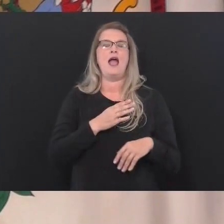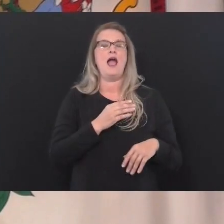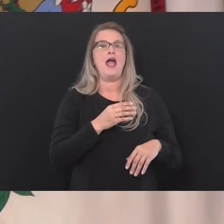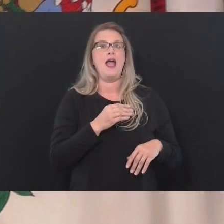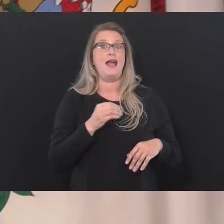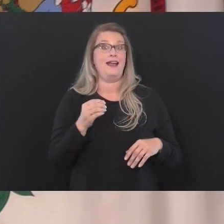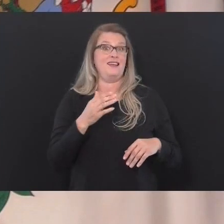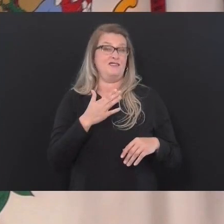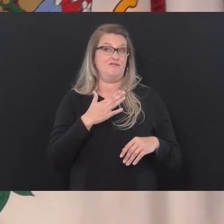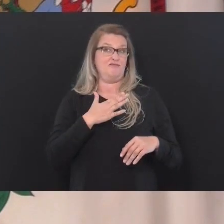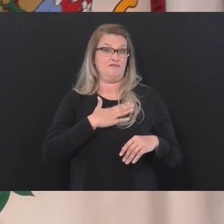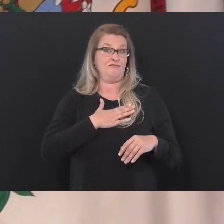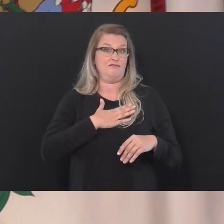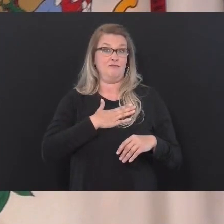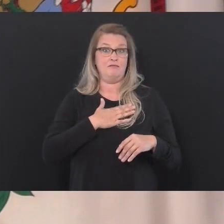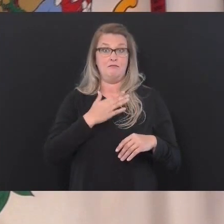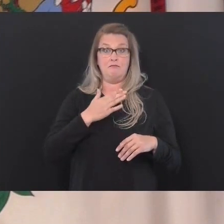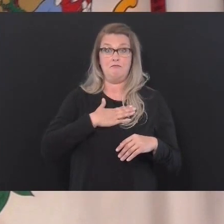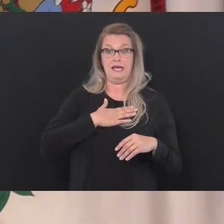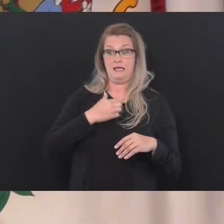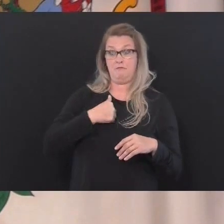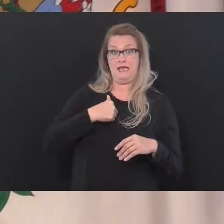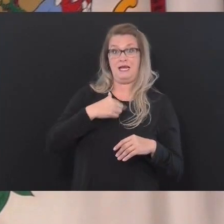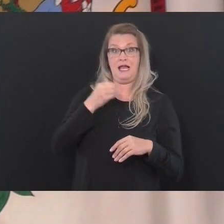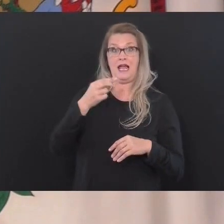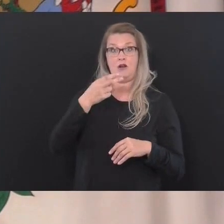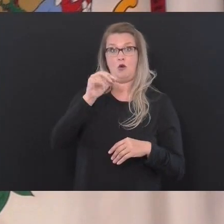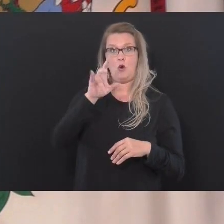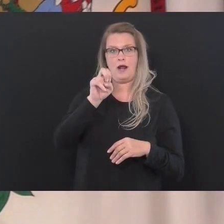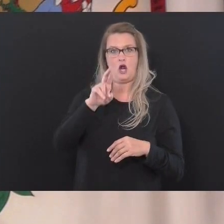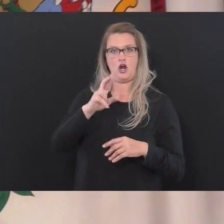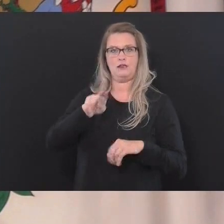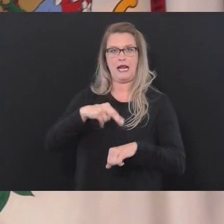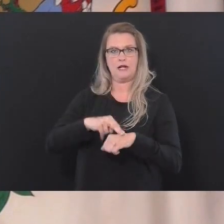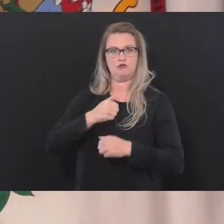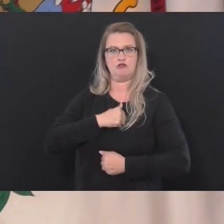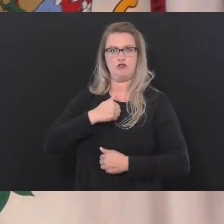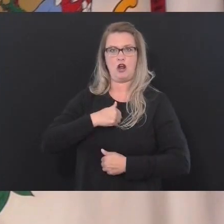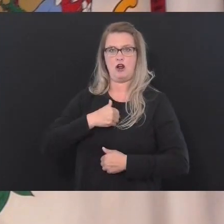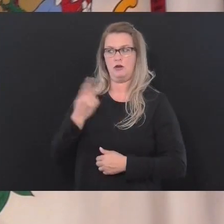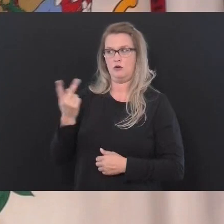by my direction, and what General Hoyer and the Guard is doing to staunch up,